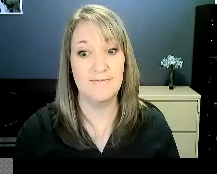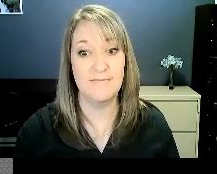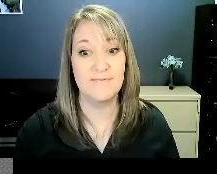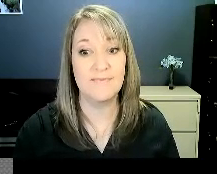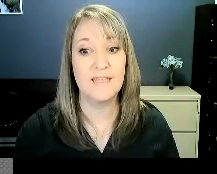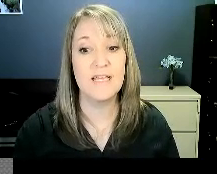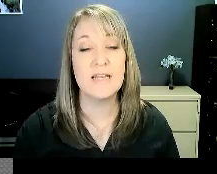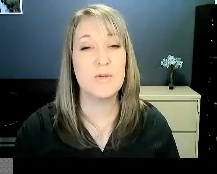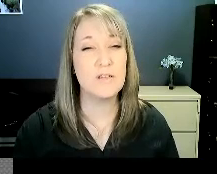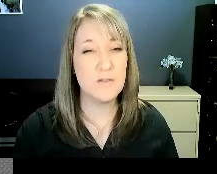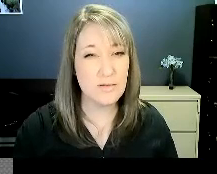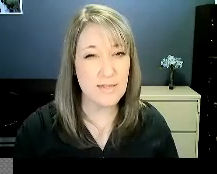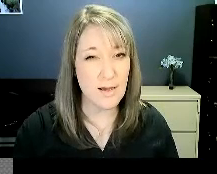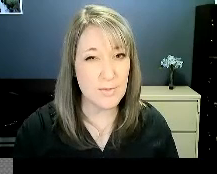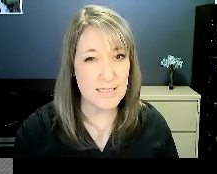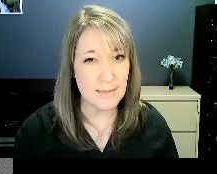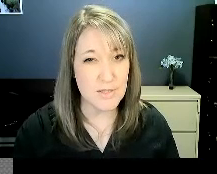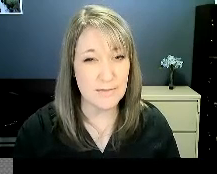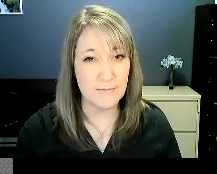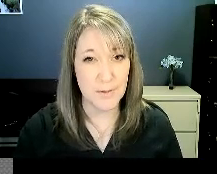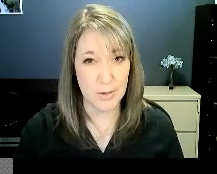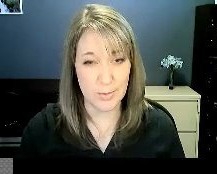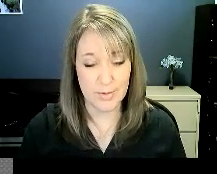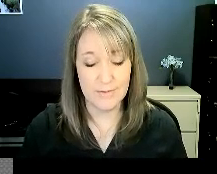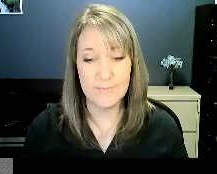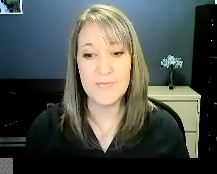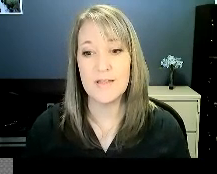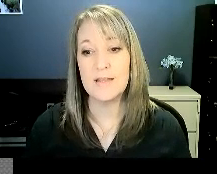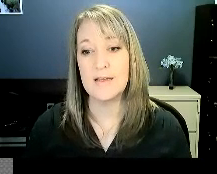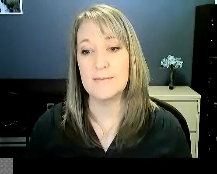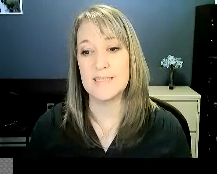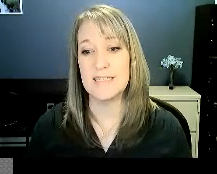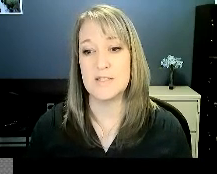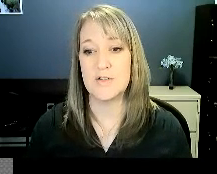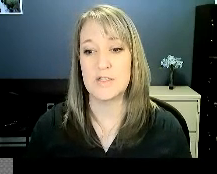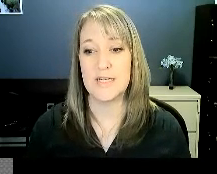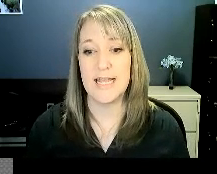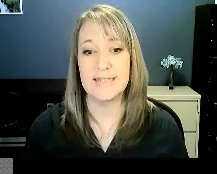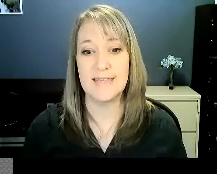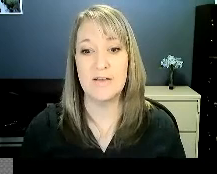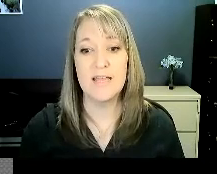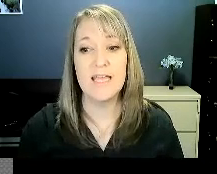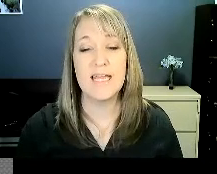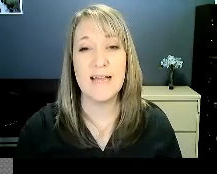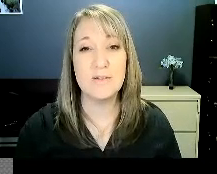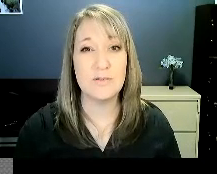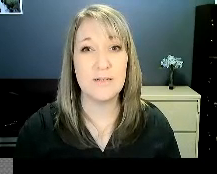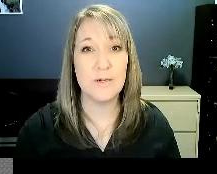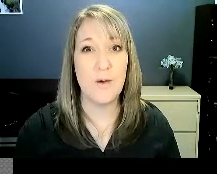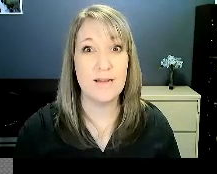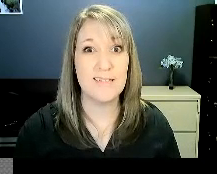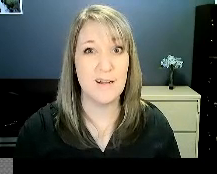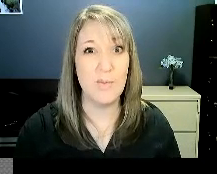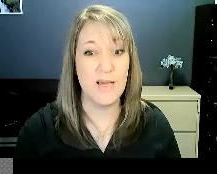like. Now, when you use object, subject, verb sentence structure in ASL, it